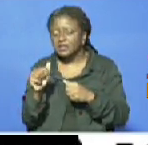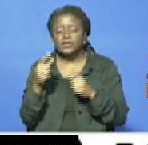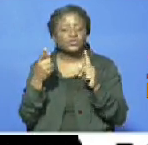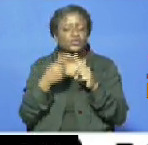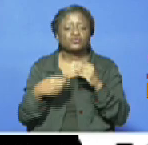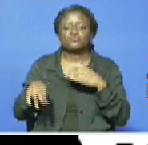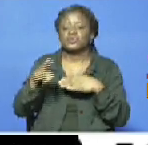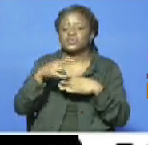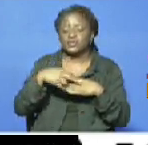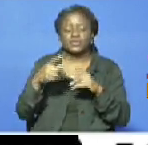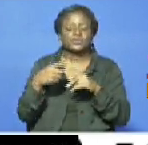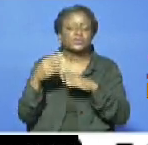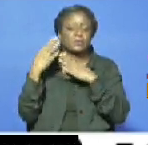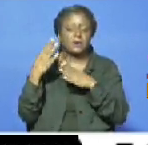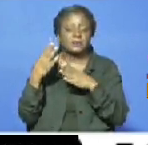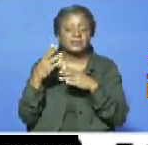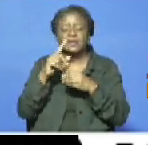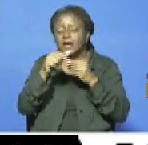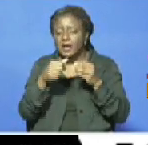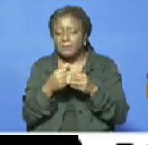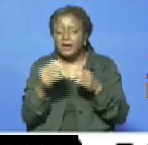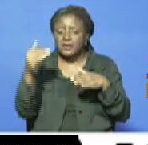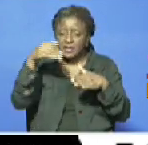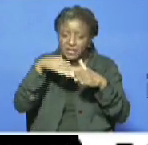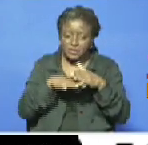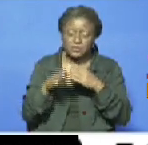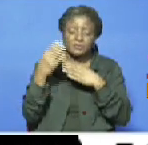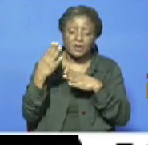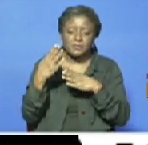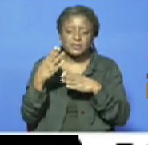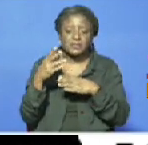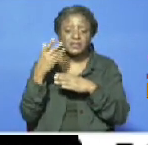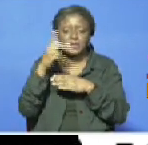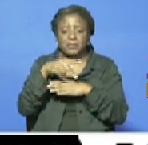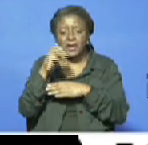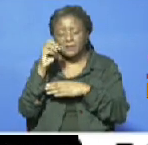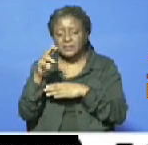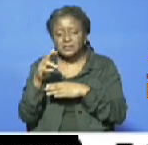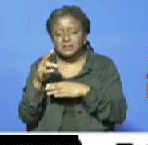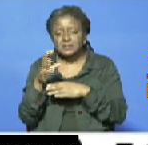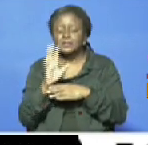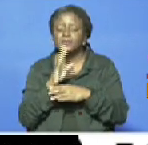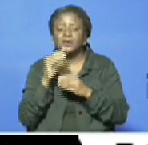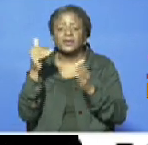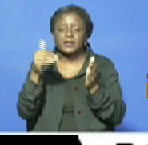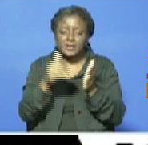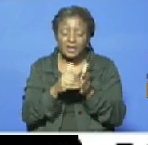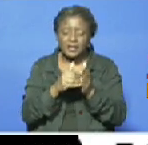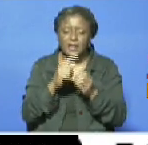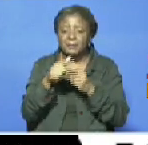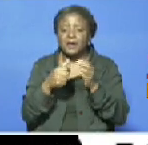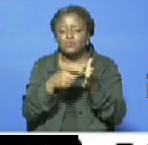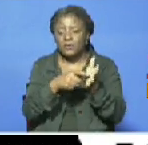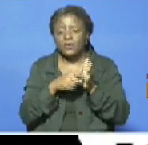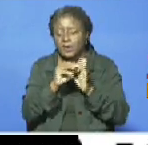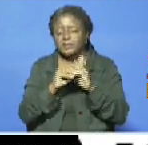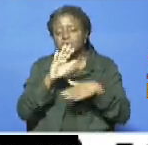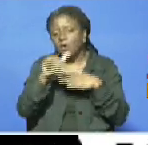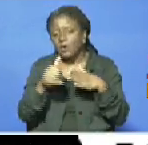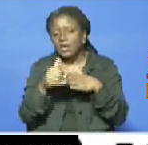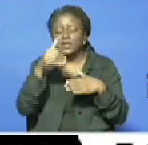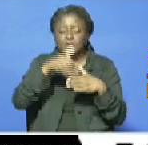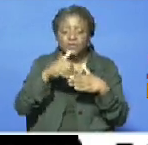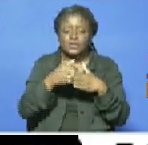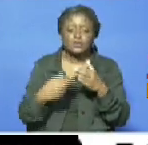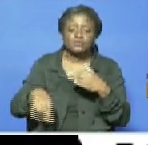Now, regarding entering the Bahamas, the Prime Minister reinforced the requirements that all, including returning citizens